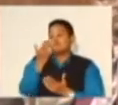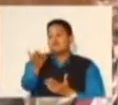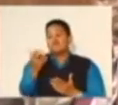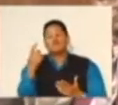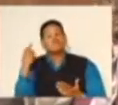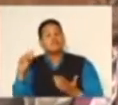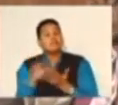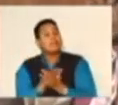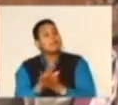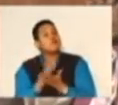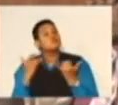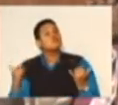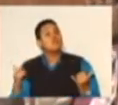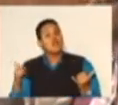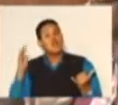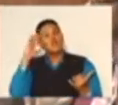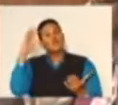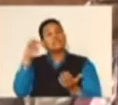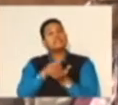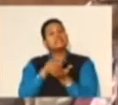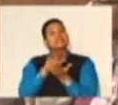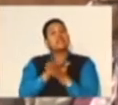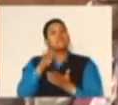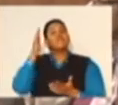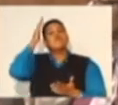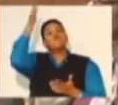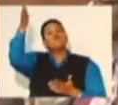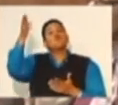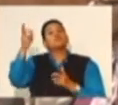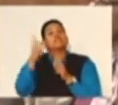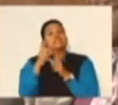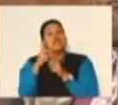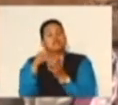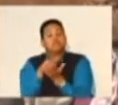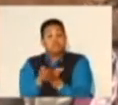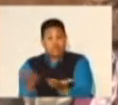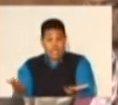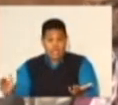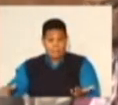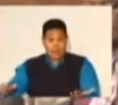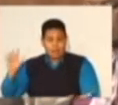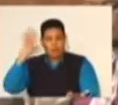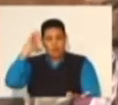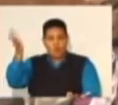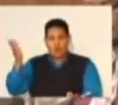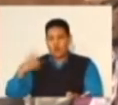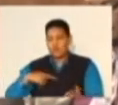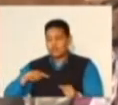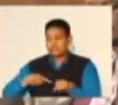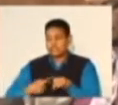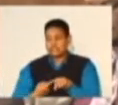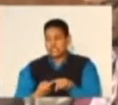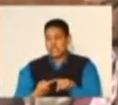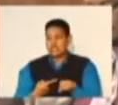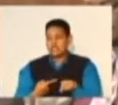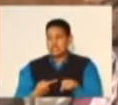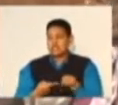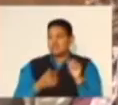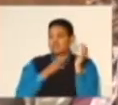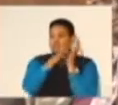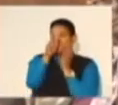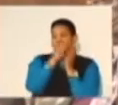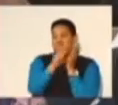it at a future date in Parliament, and we have started